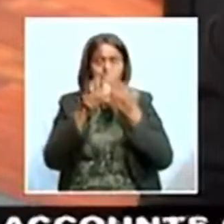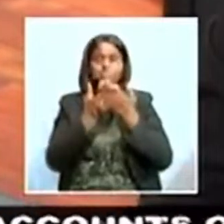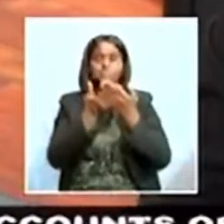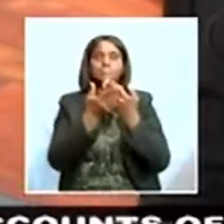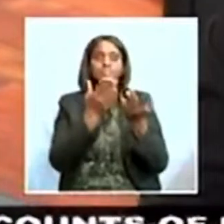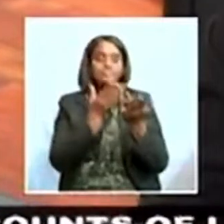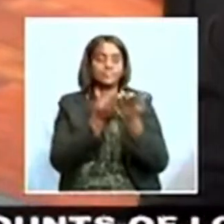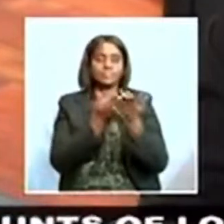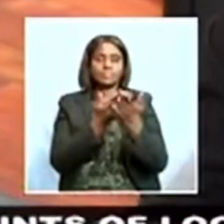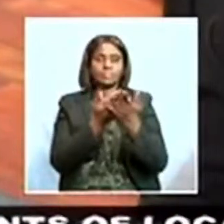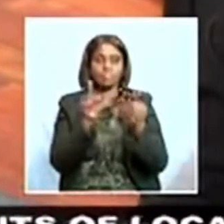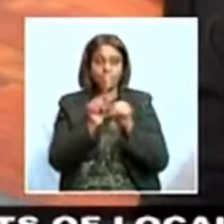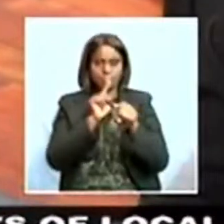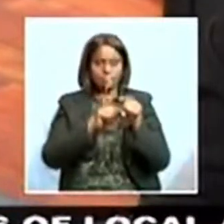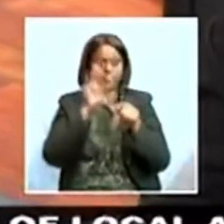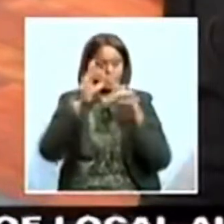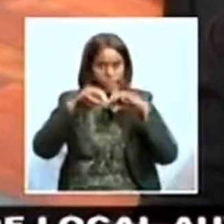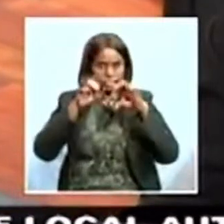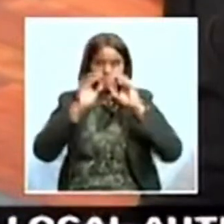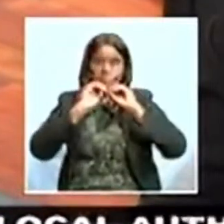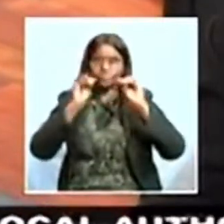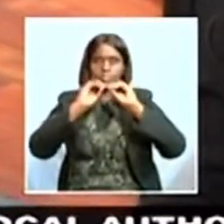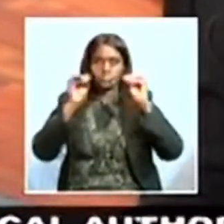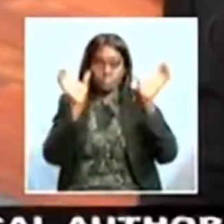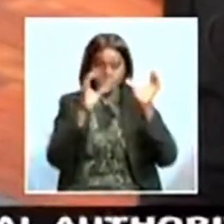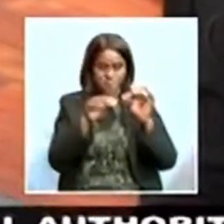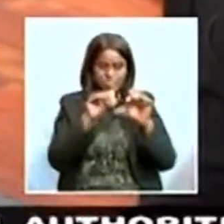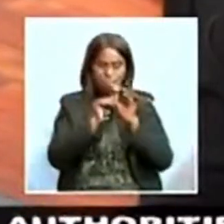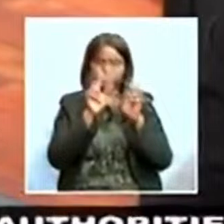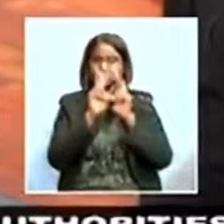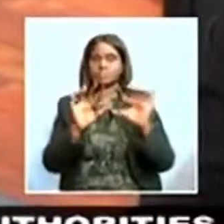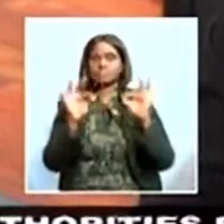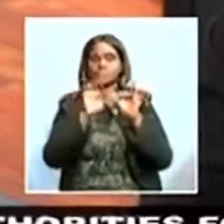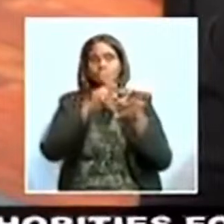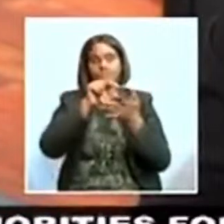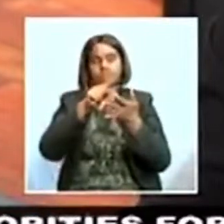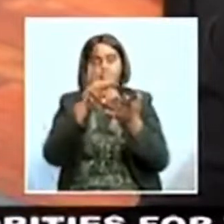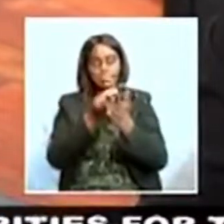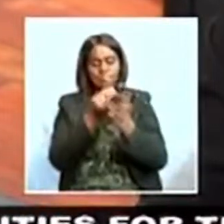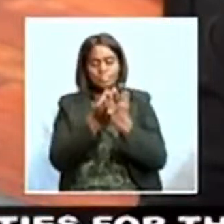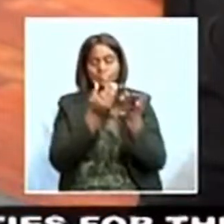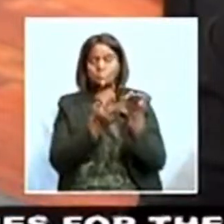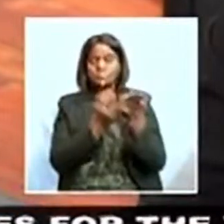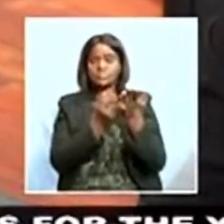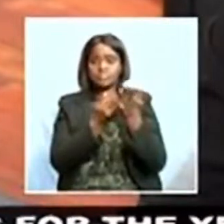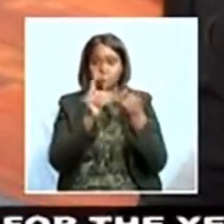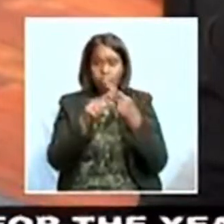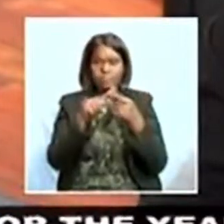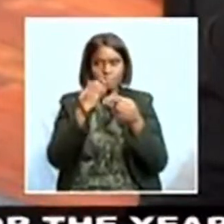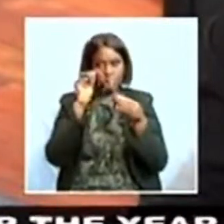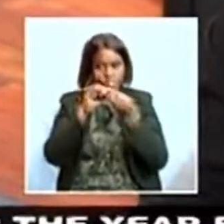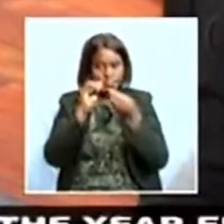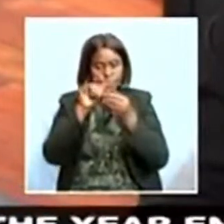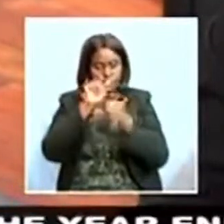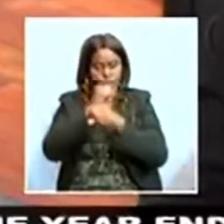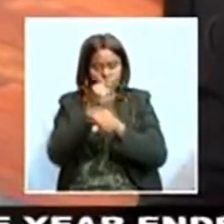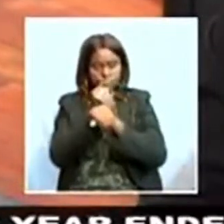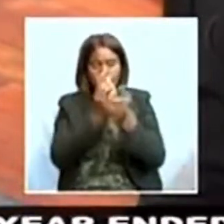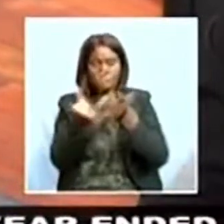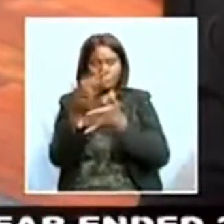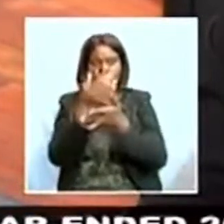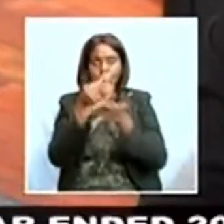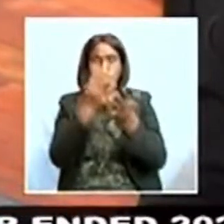that it will continue sensitizing the community on the importance of paying rates. To further intensify collection of